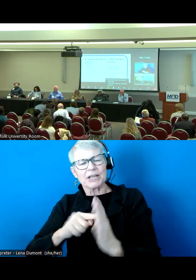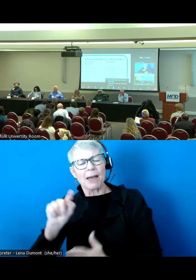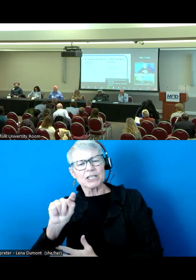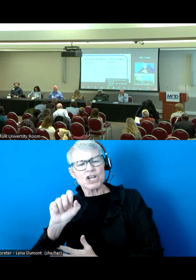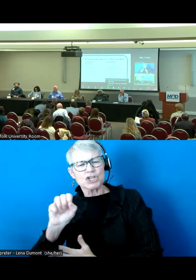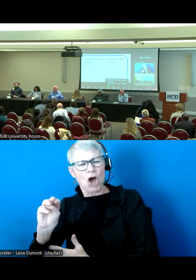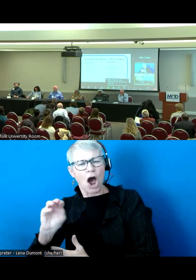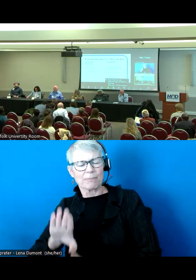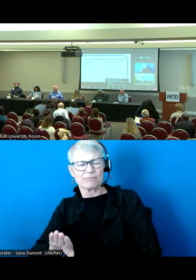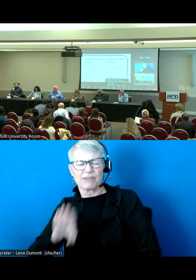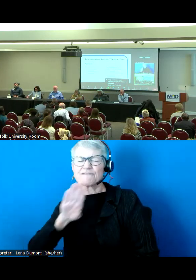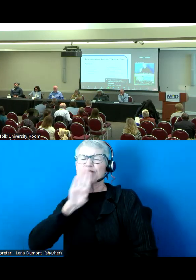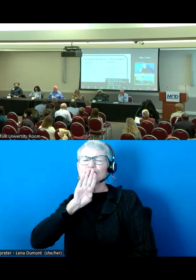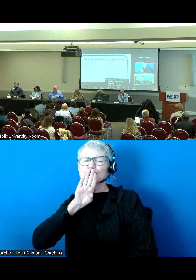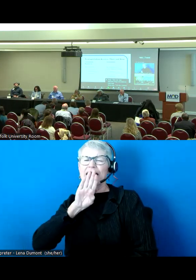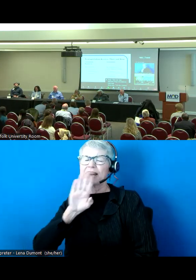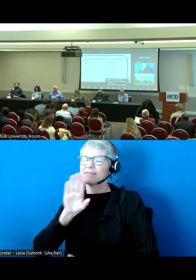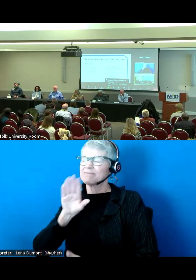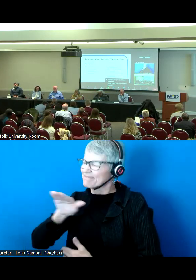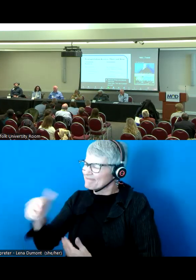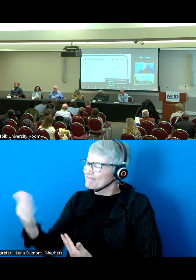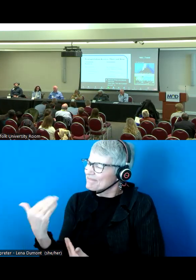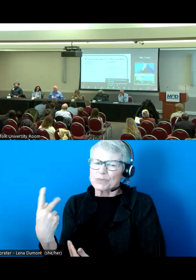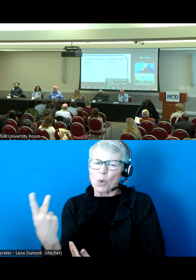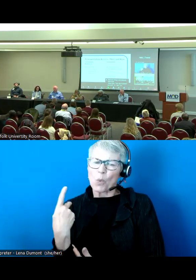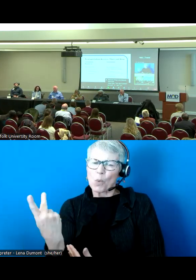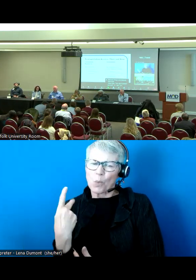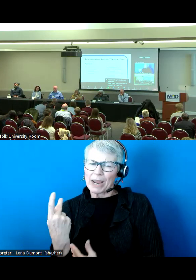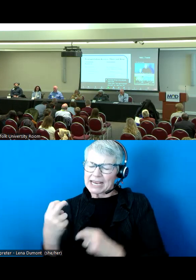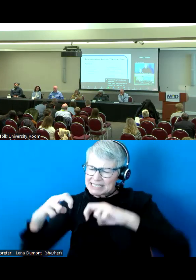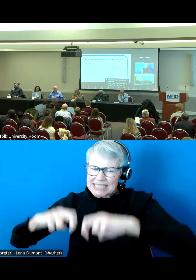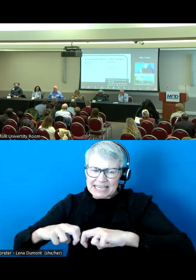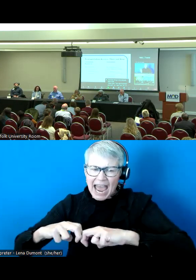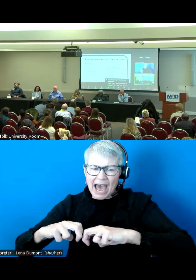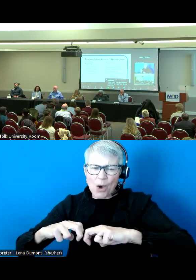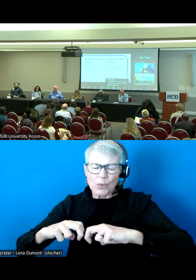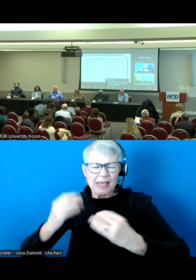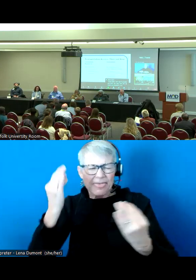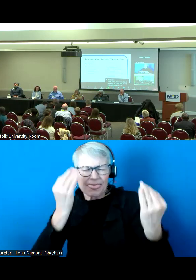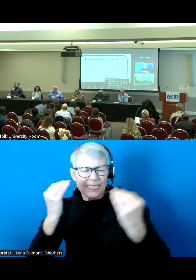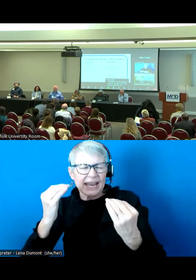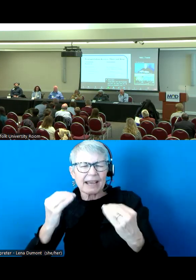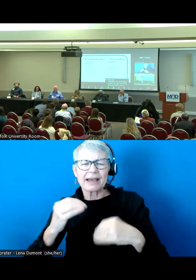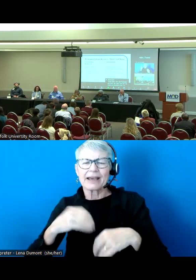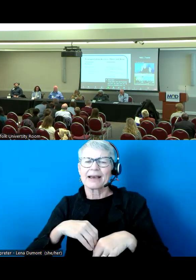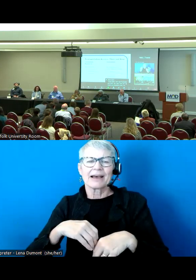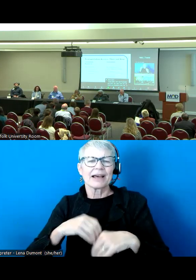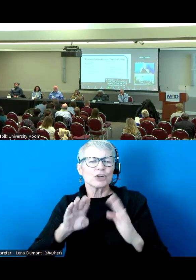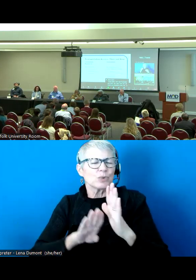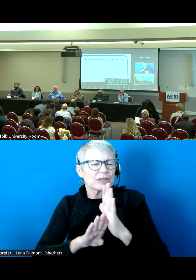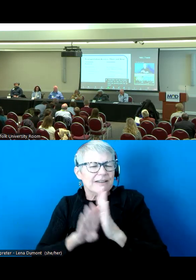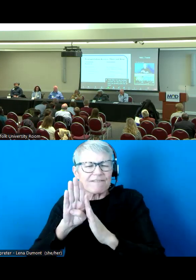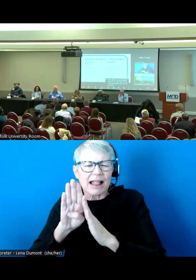sit down and develop buses that we could think to connect